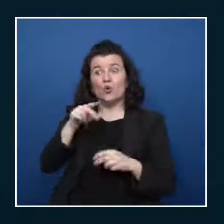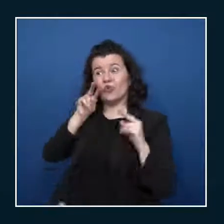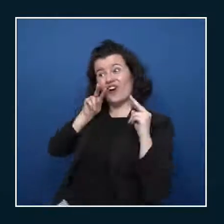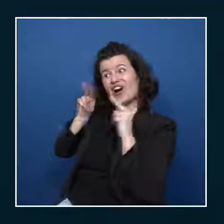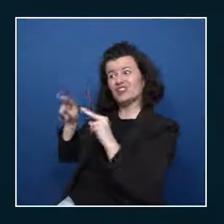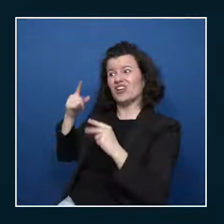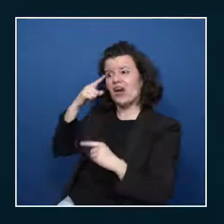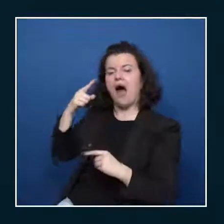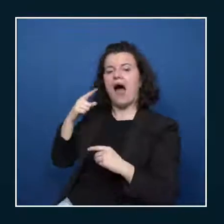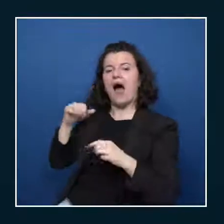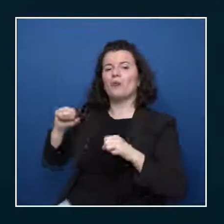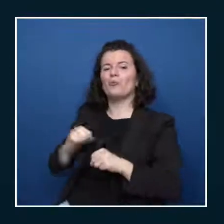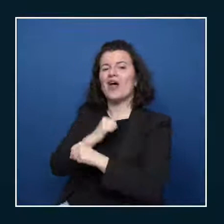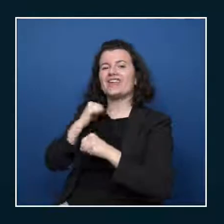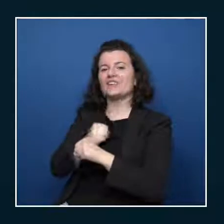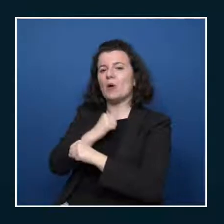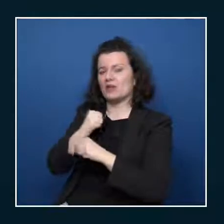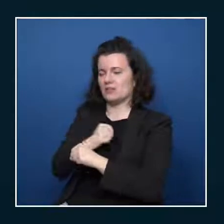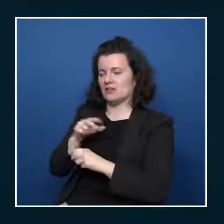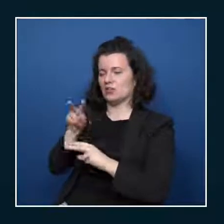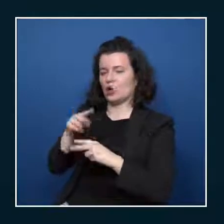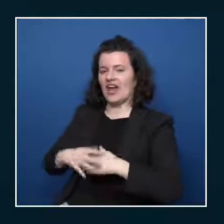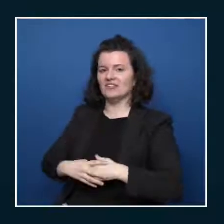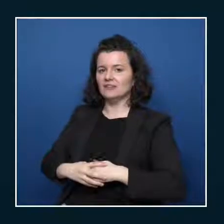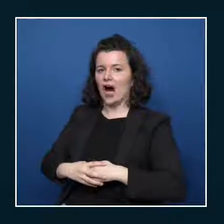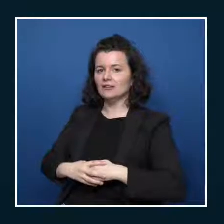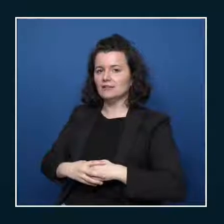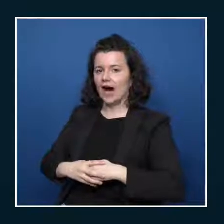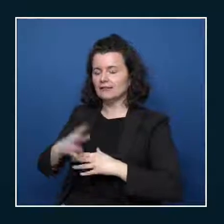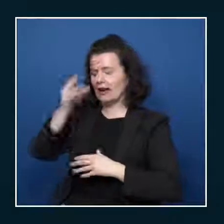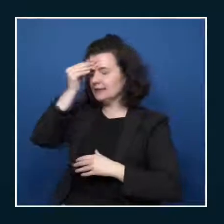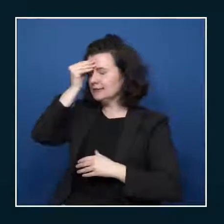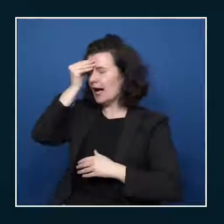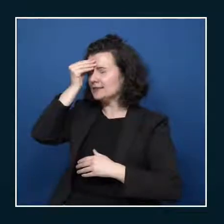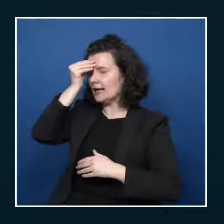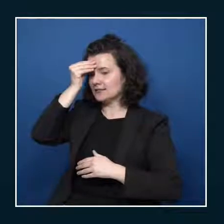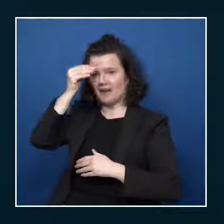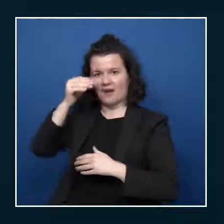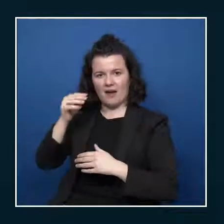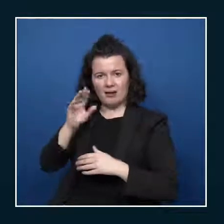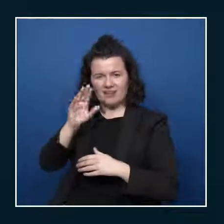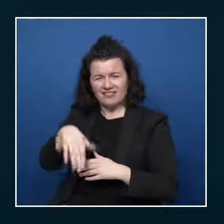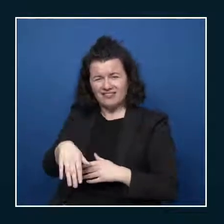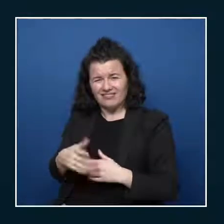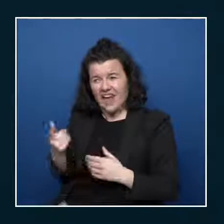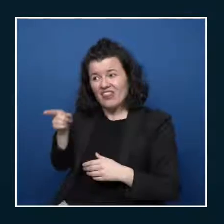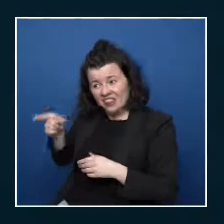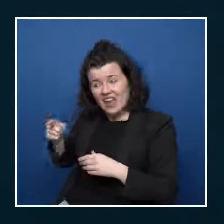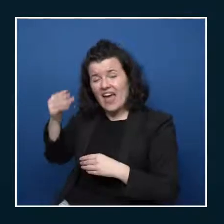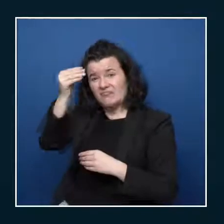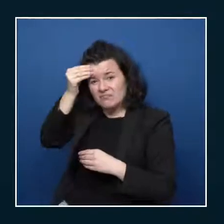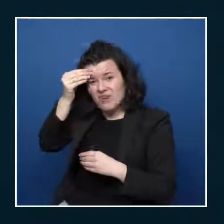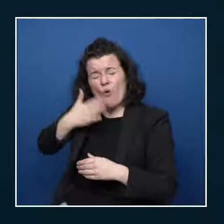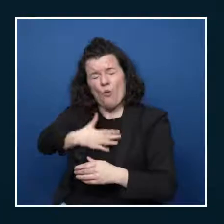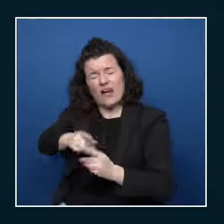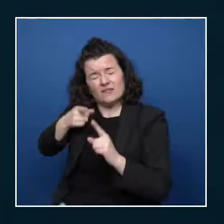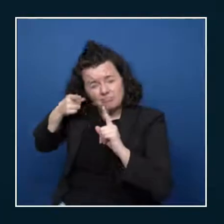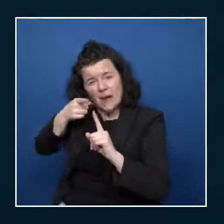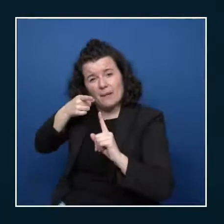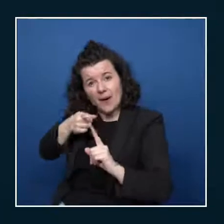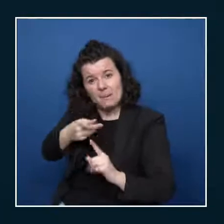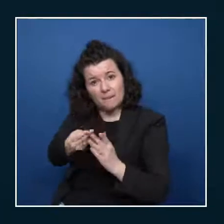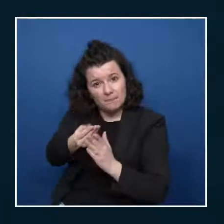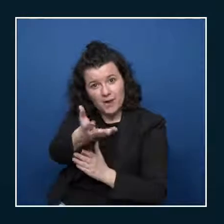hit exactly the right thing, and maybe the delivery isn't good. Yeah. But like when you were watching me at Ignite, half the stuff I was saying I was